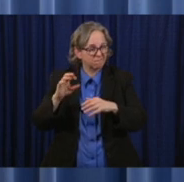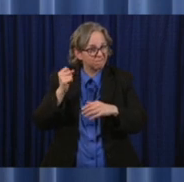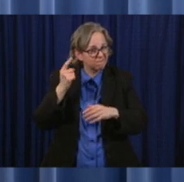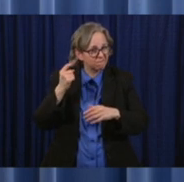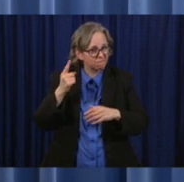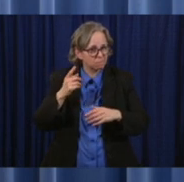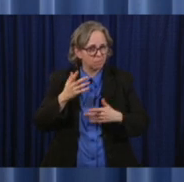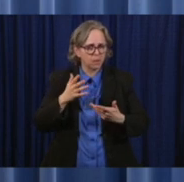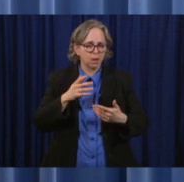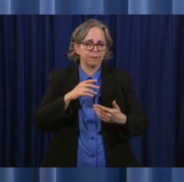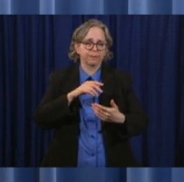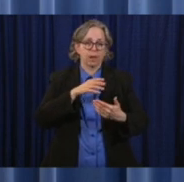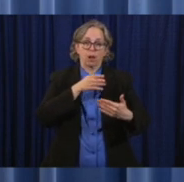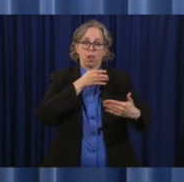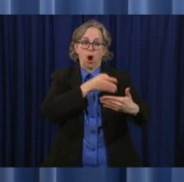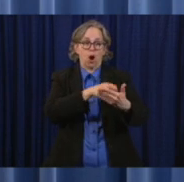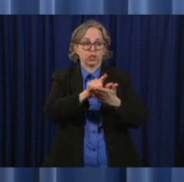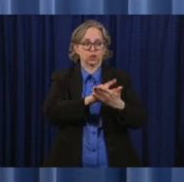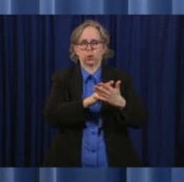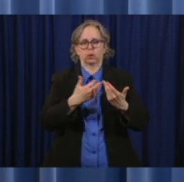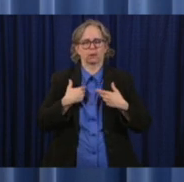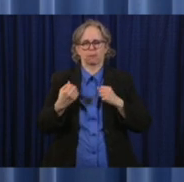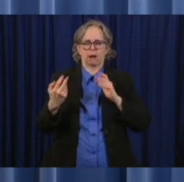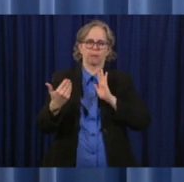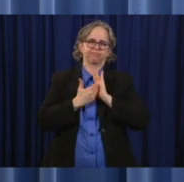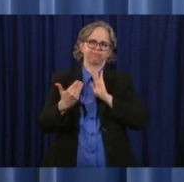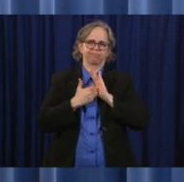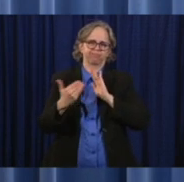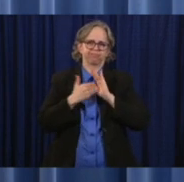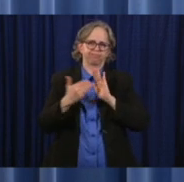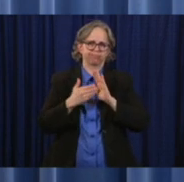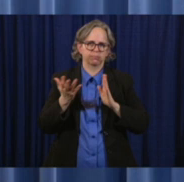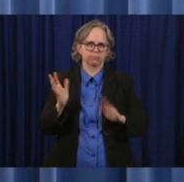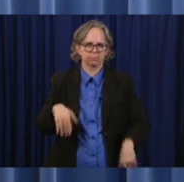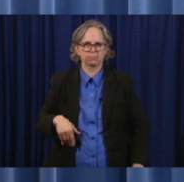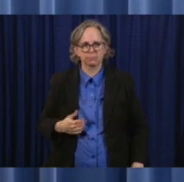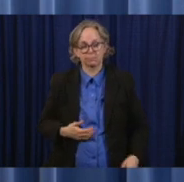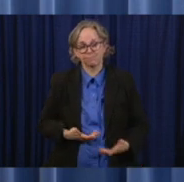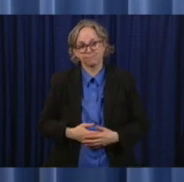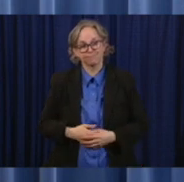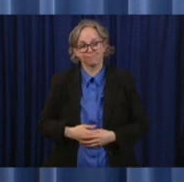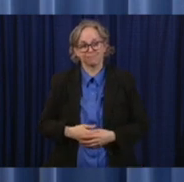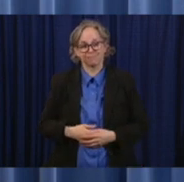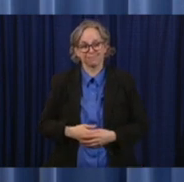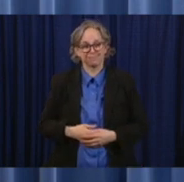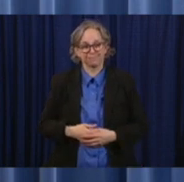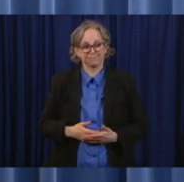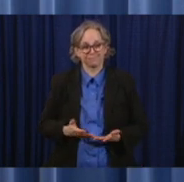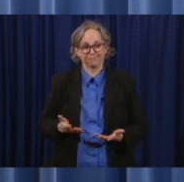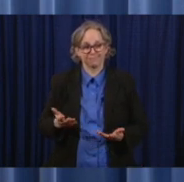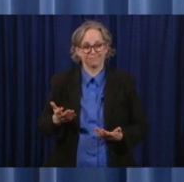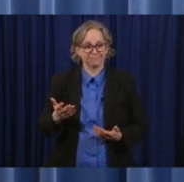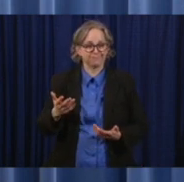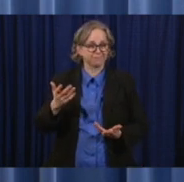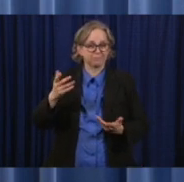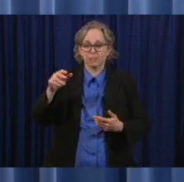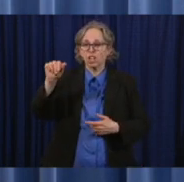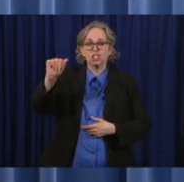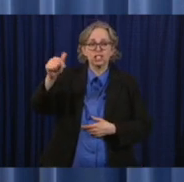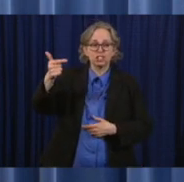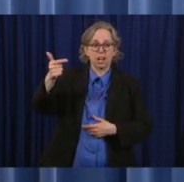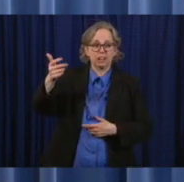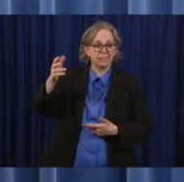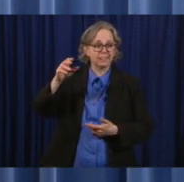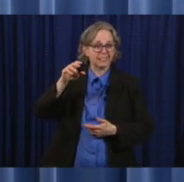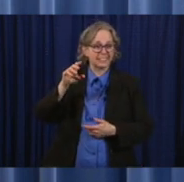sued a lot. And I leave this up to the Attorney General's office, David Yost, who is the lawyer